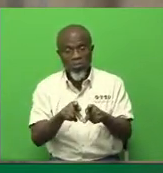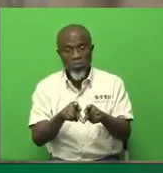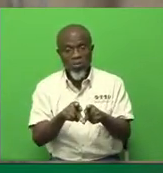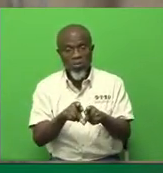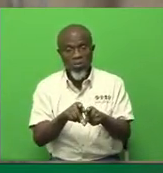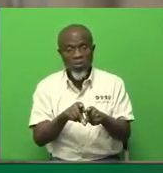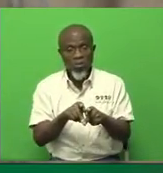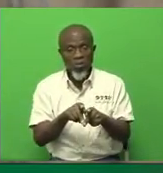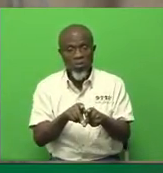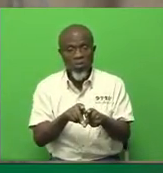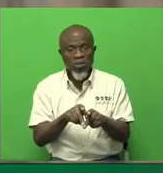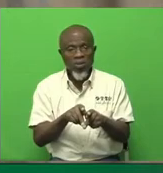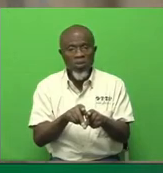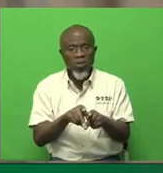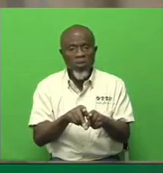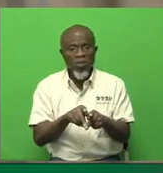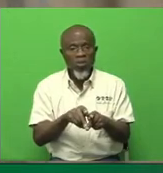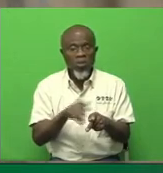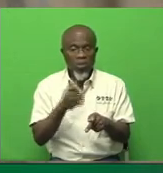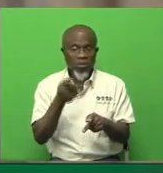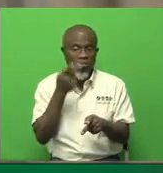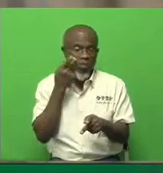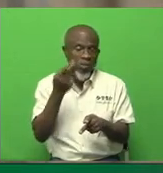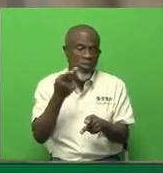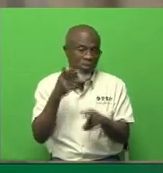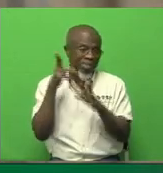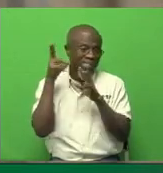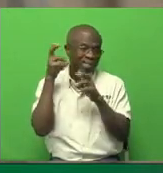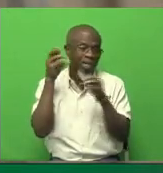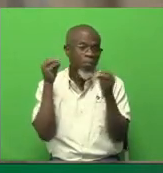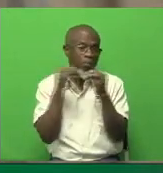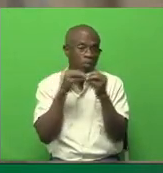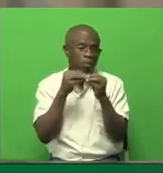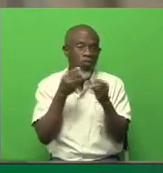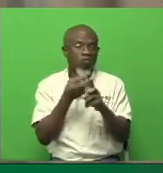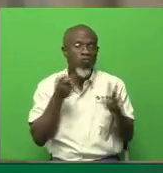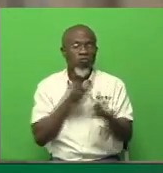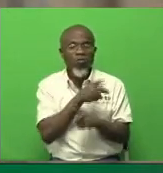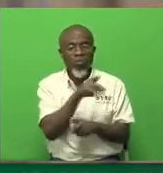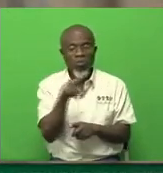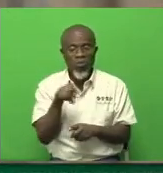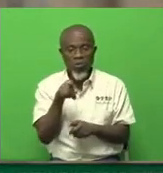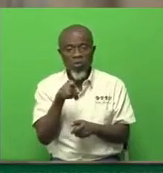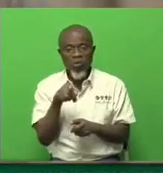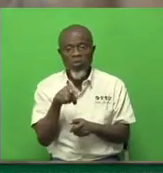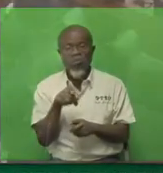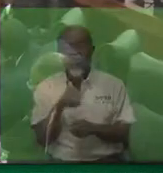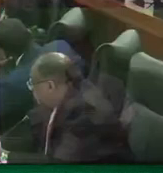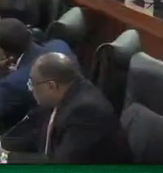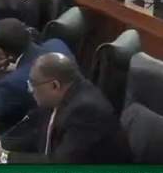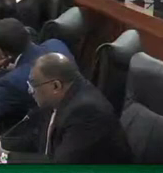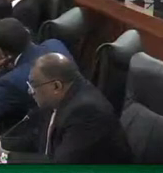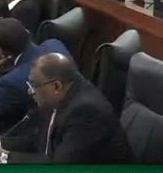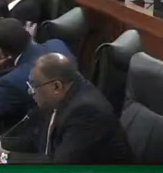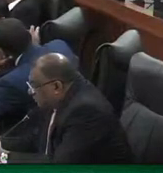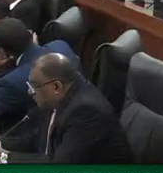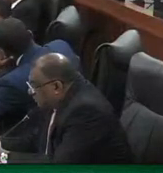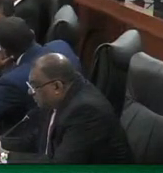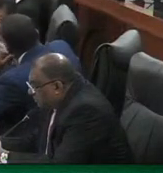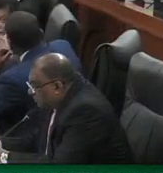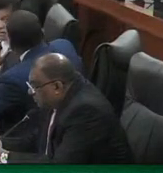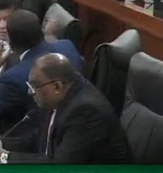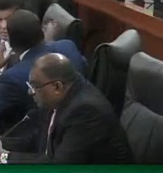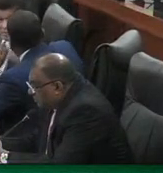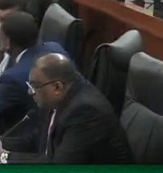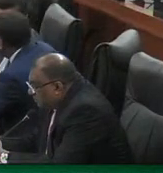and digital transformation and as I look forward to hearing from my rest of colleagues of Education thank